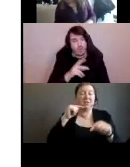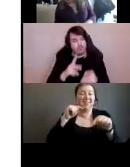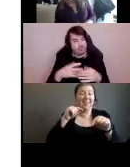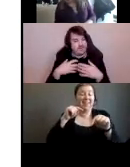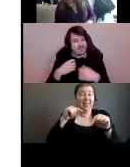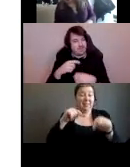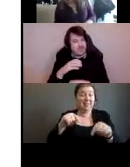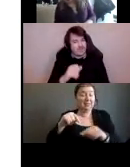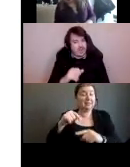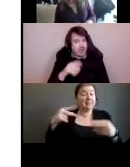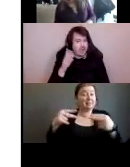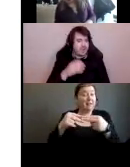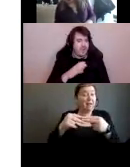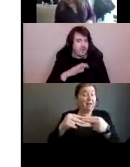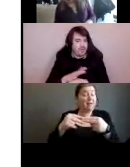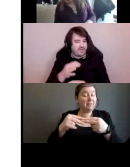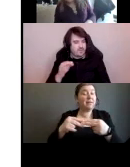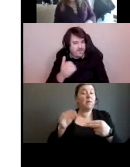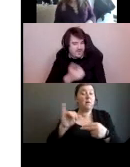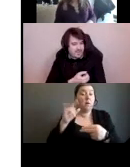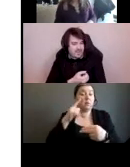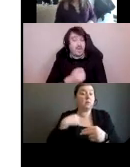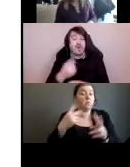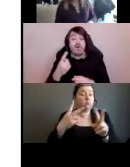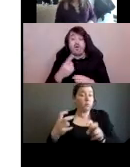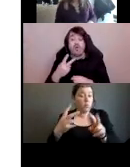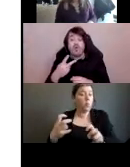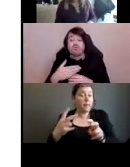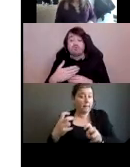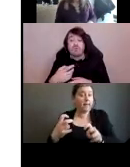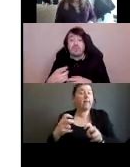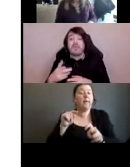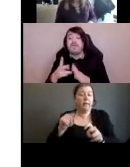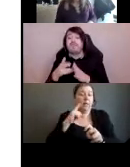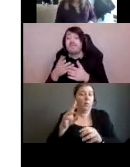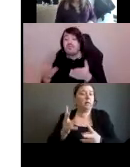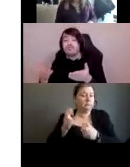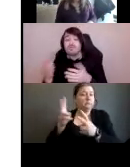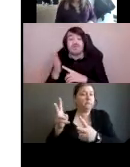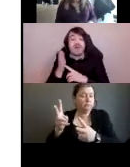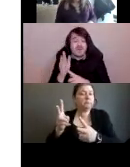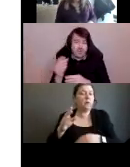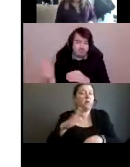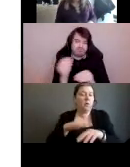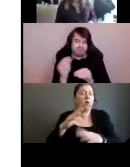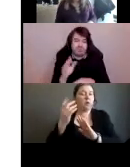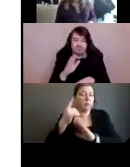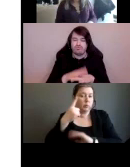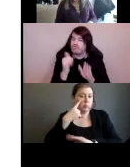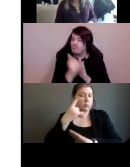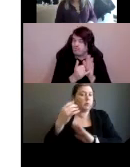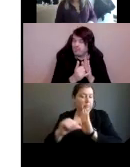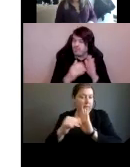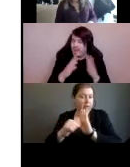coming days with a link to access a video of the event on the city's YouTube page. I'd like to say a big thank you to the Ottawa